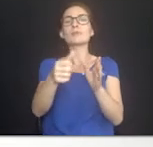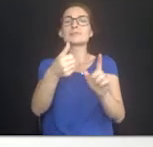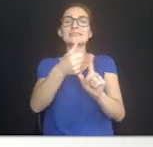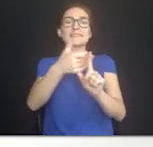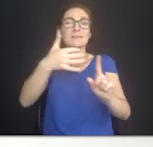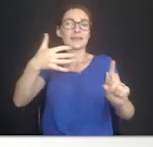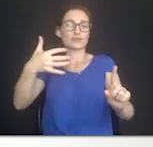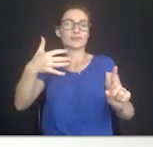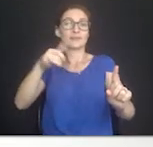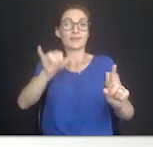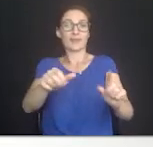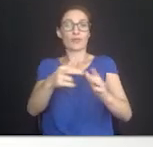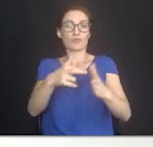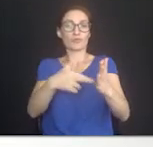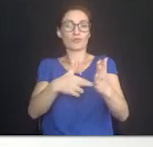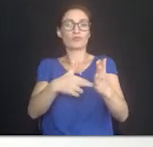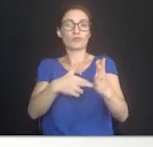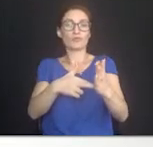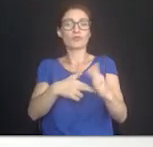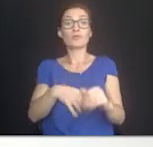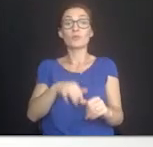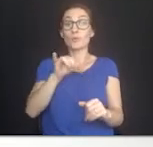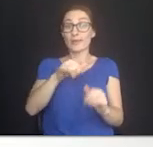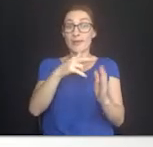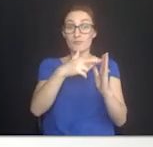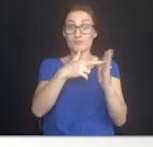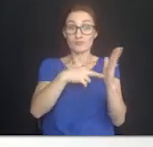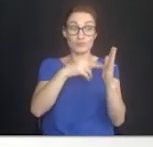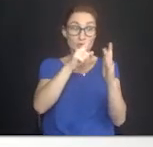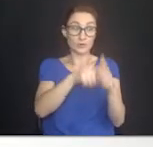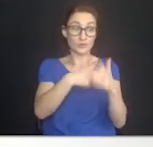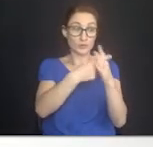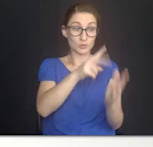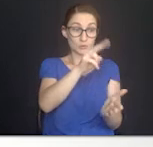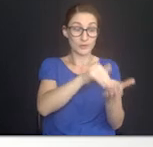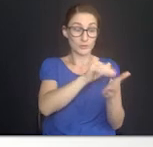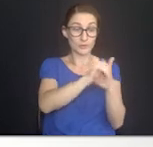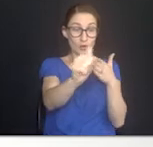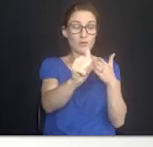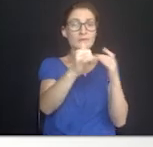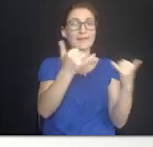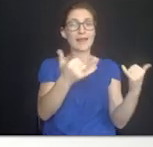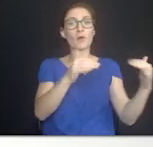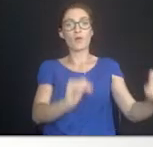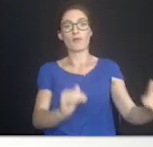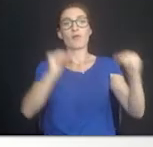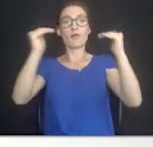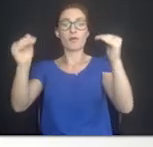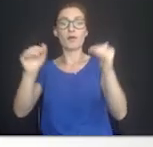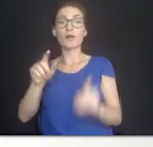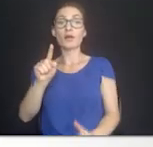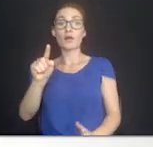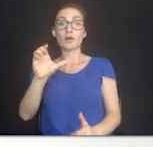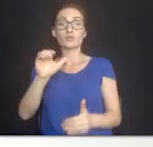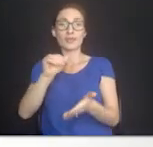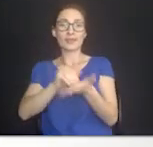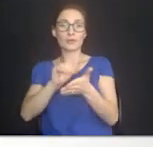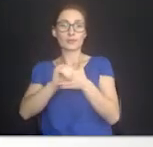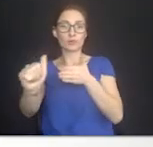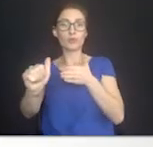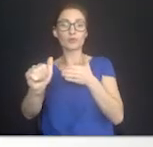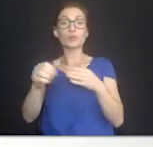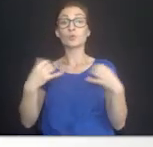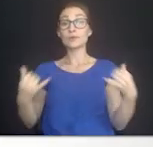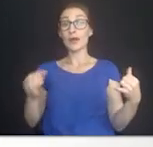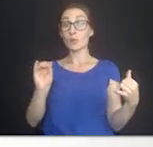like to think that it basically took the rule from $2,000 to $100,000. So now that if that child has up to